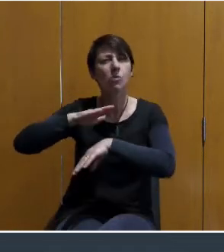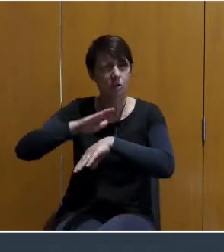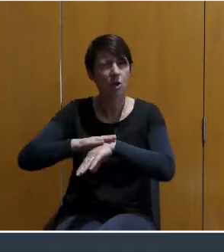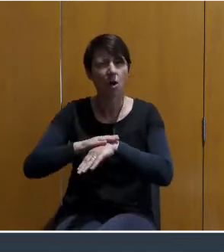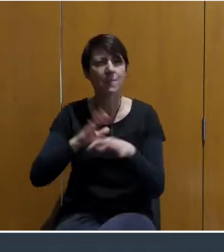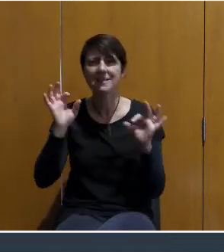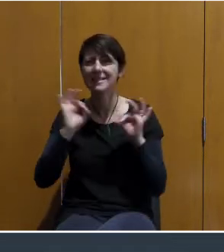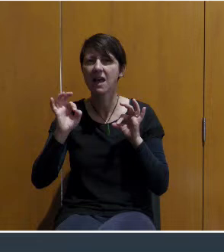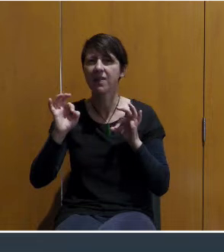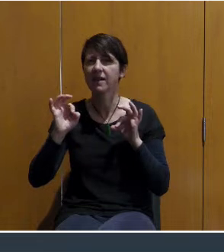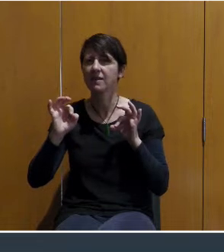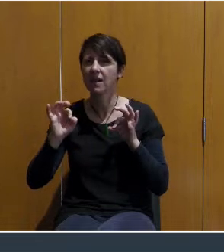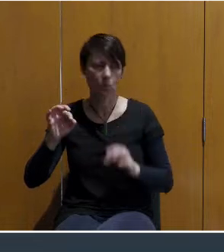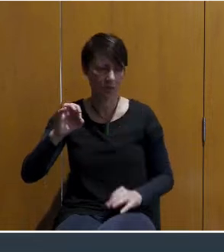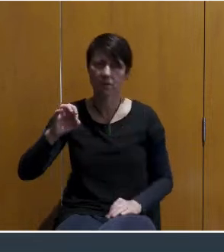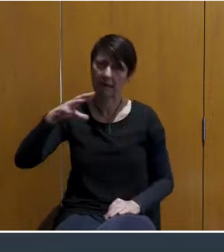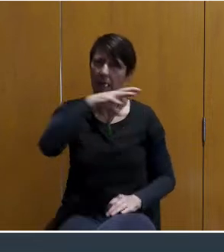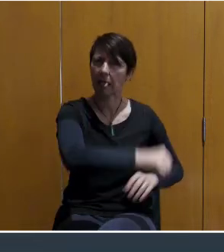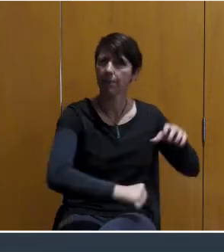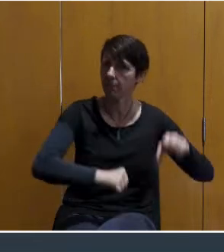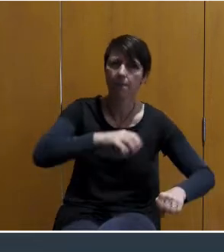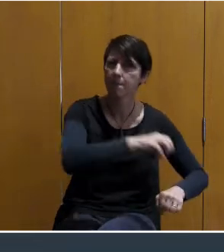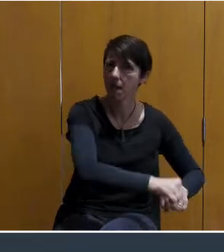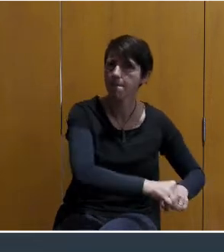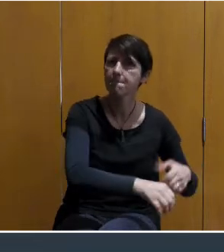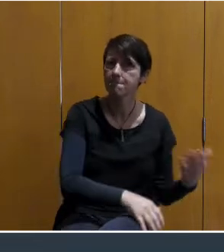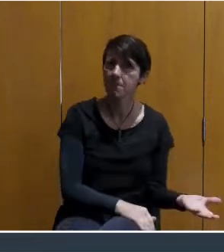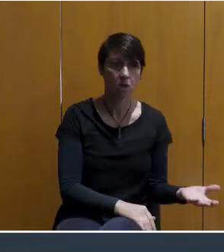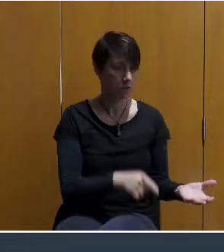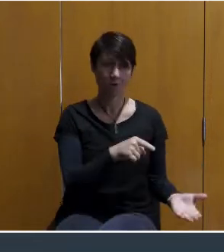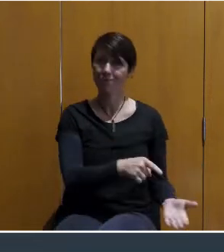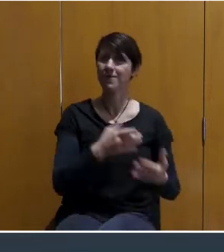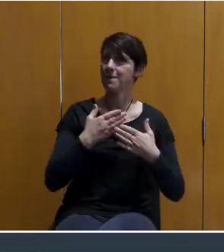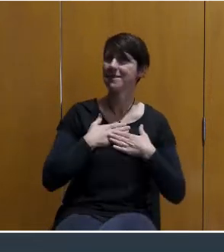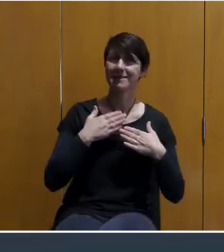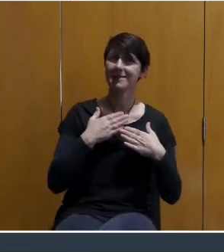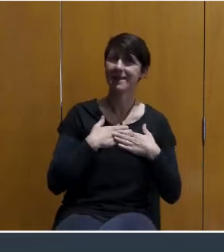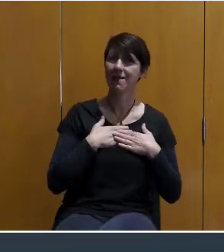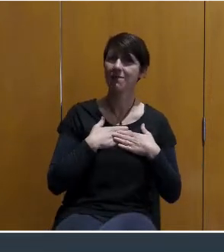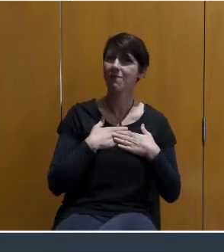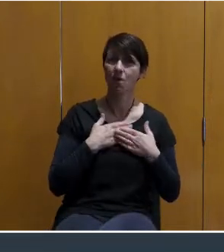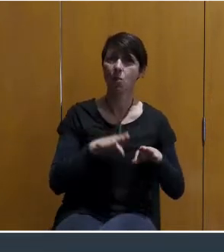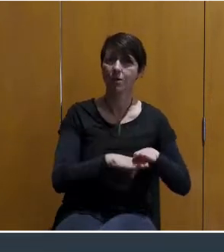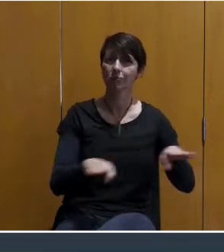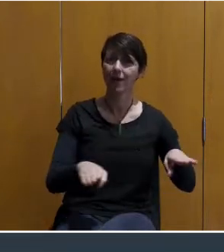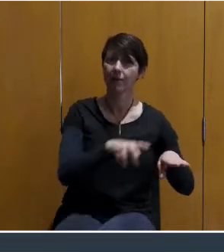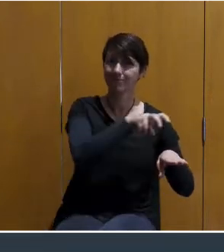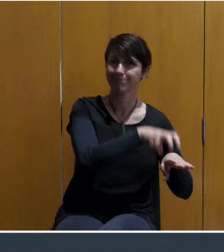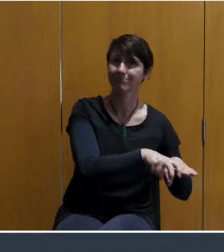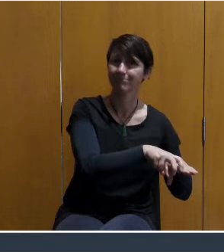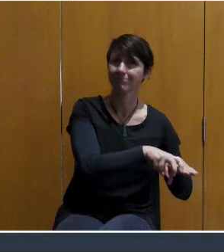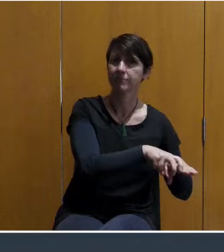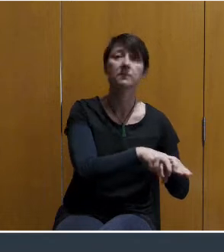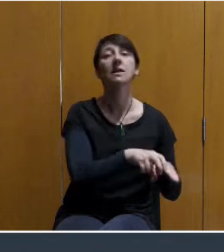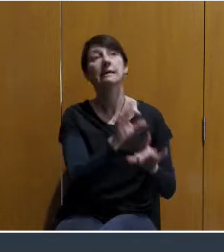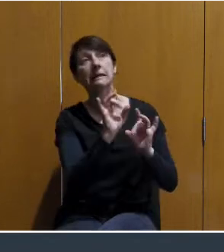are mammals, so with Australian birds, for example, when they come here, they already have smarts to mask their scent,